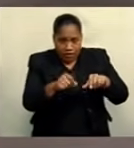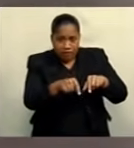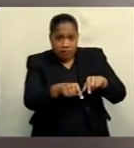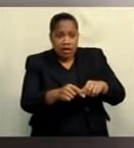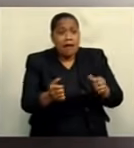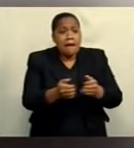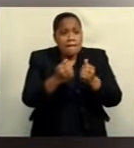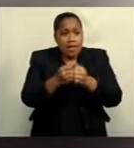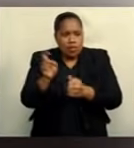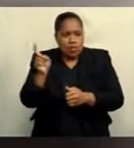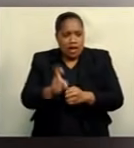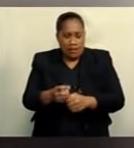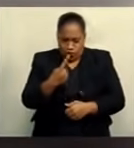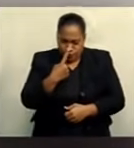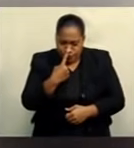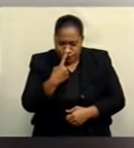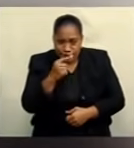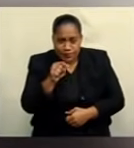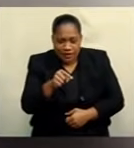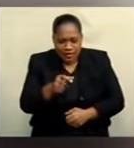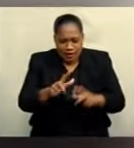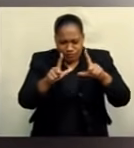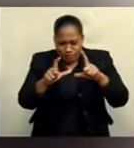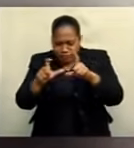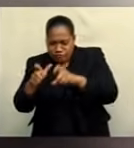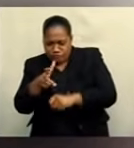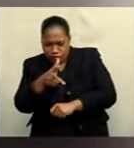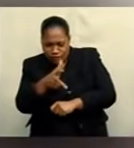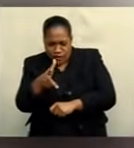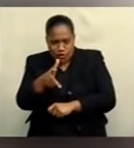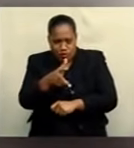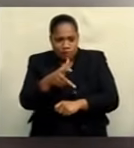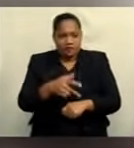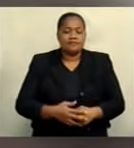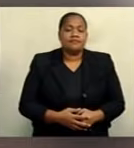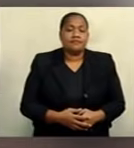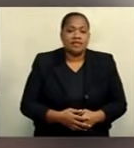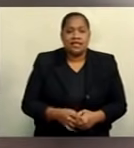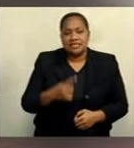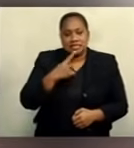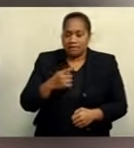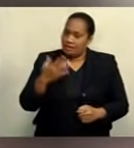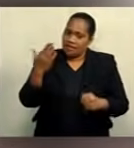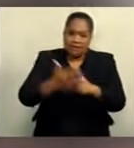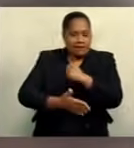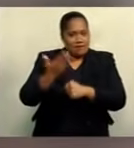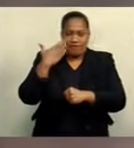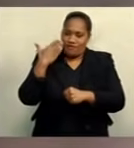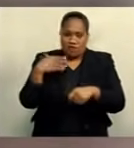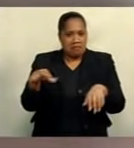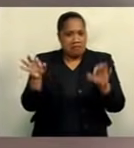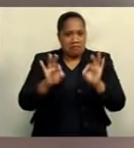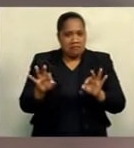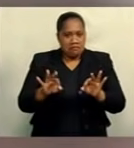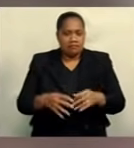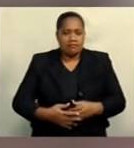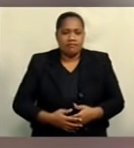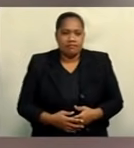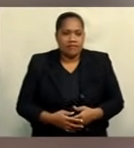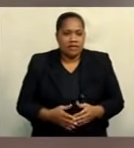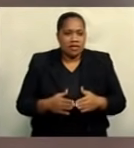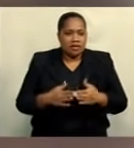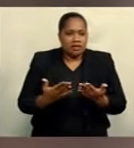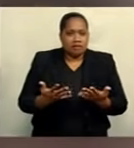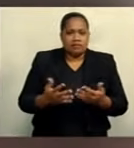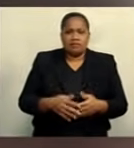to get a closer look were taking videos and pictures, but Ndurusolo adds they had never seen one before and were wary of the